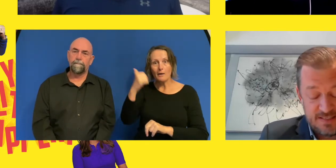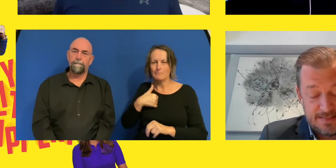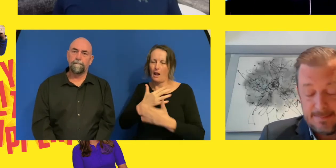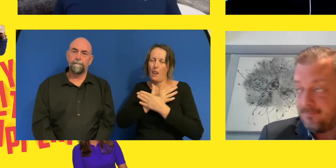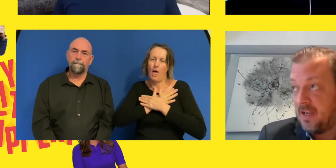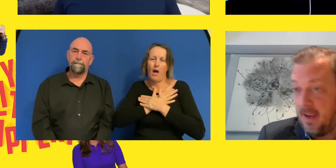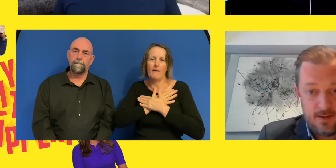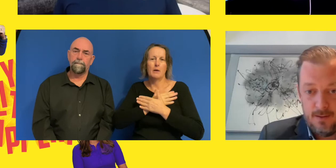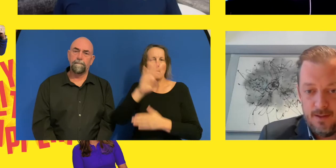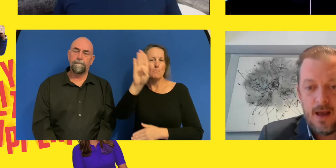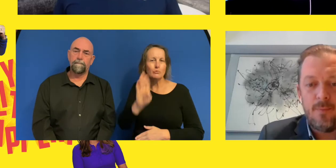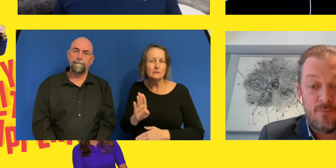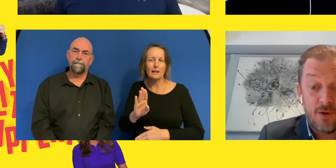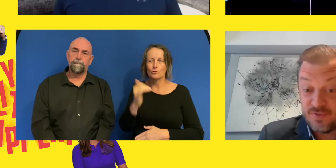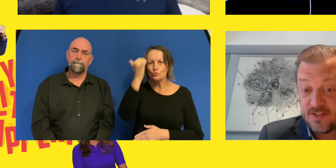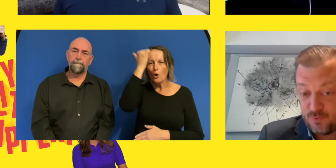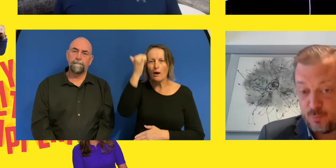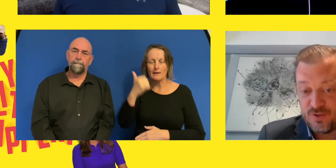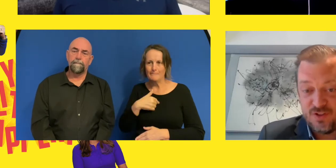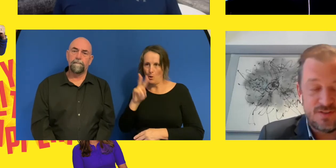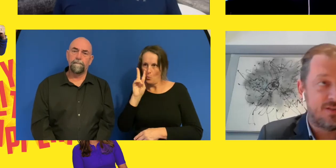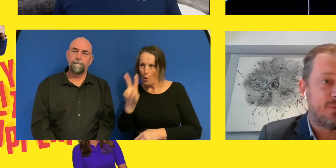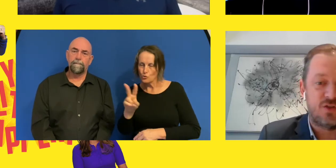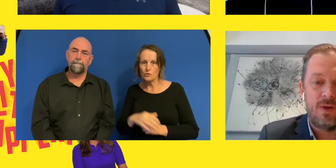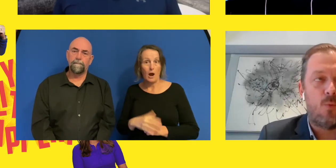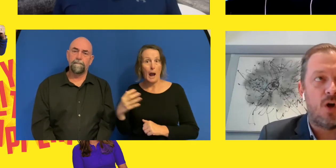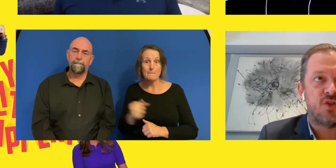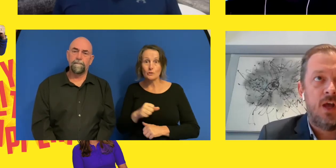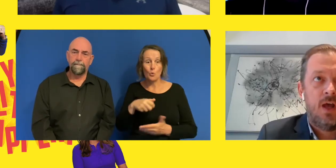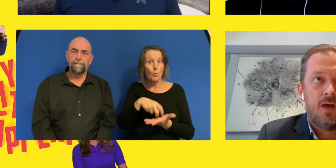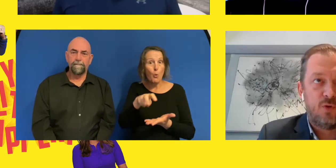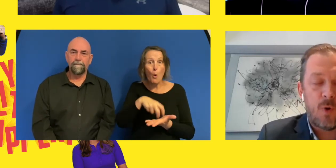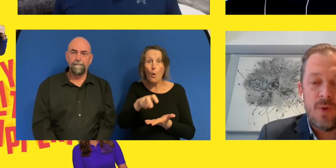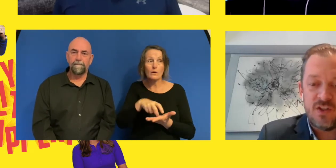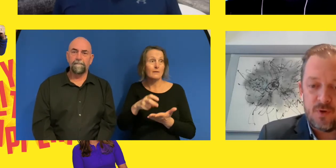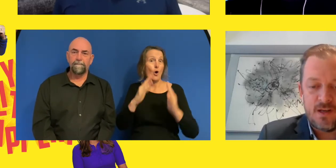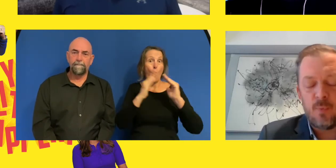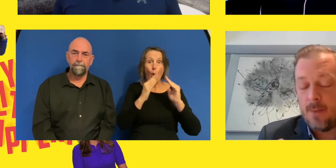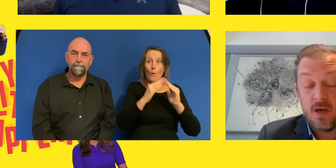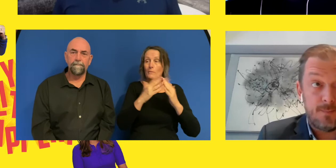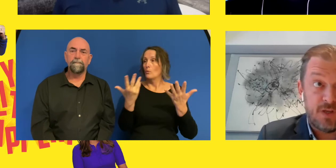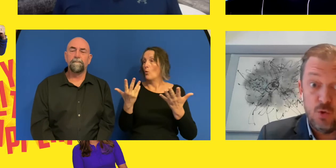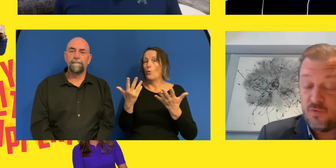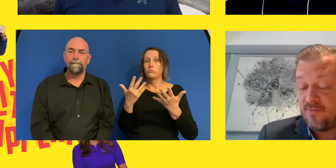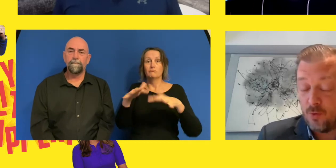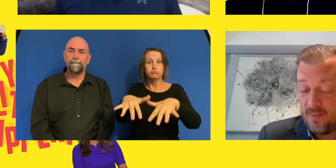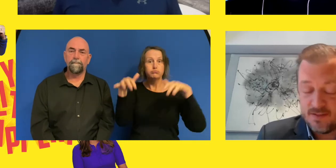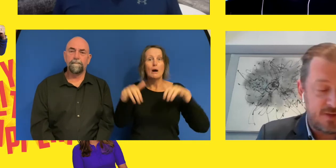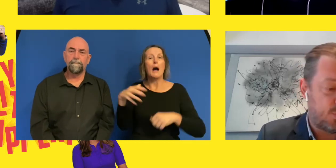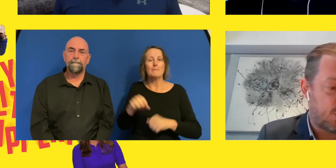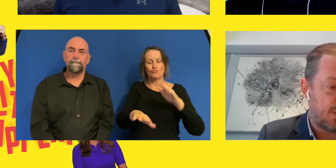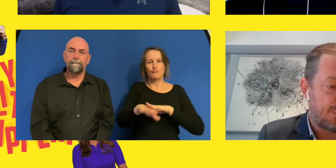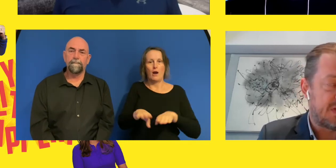it's I'm very obsessed with superstitions sometimes. So when I watch a football match, for example, I'm a huge fan of